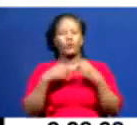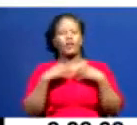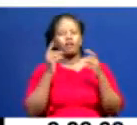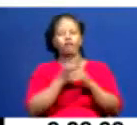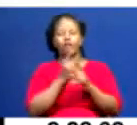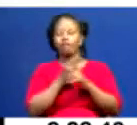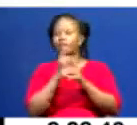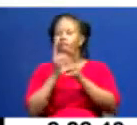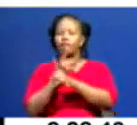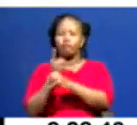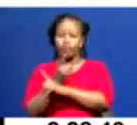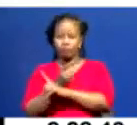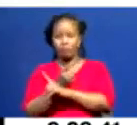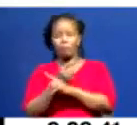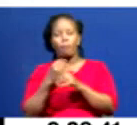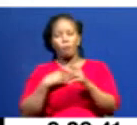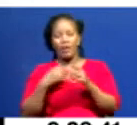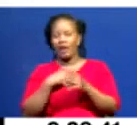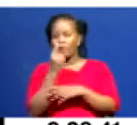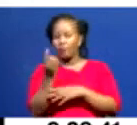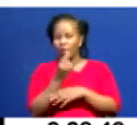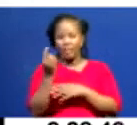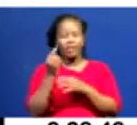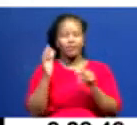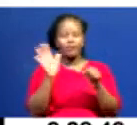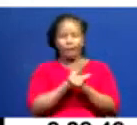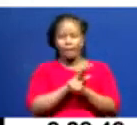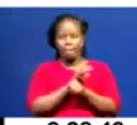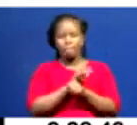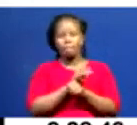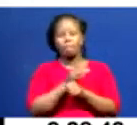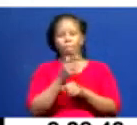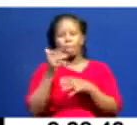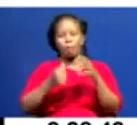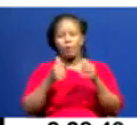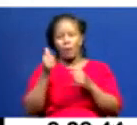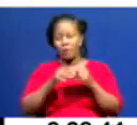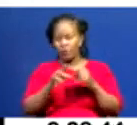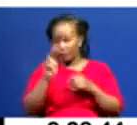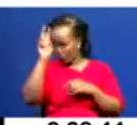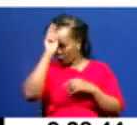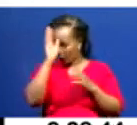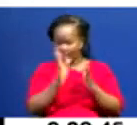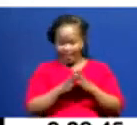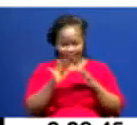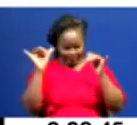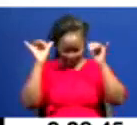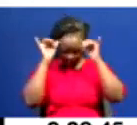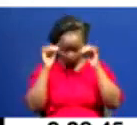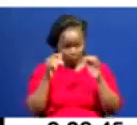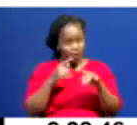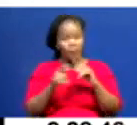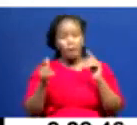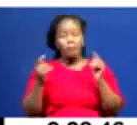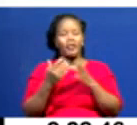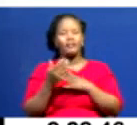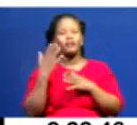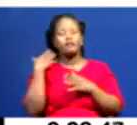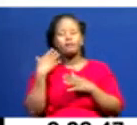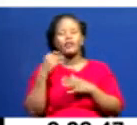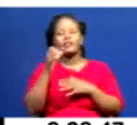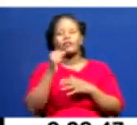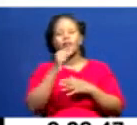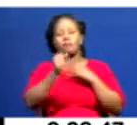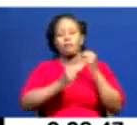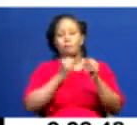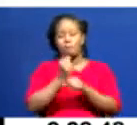for the longest time been dominated by cow and goat milk. But in the last 5 years, plant-based milk is gaining popularity the world